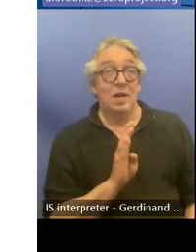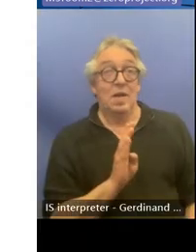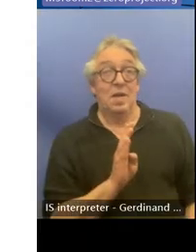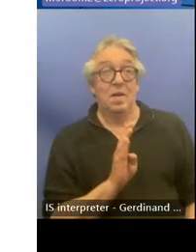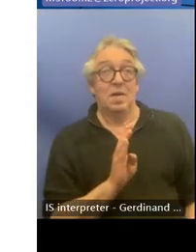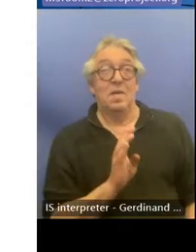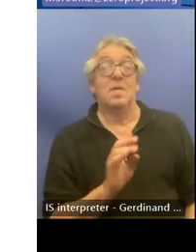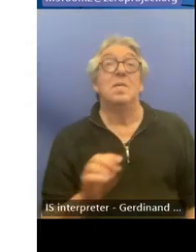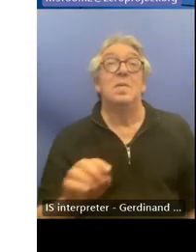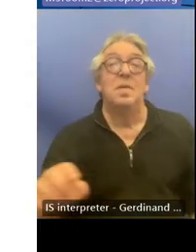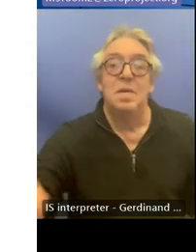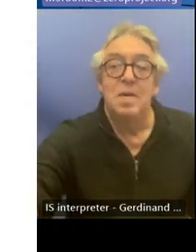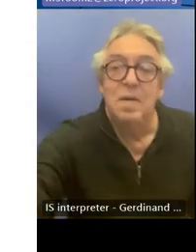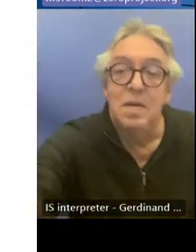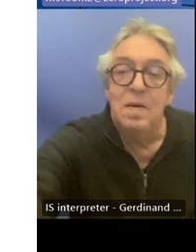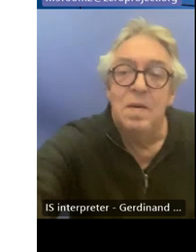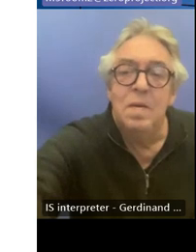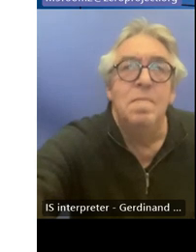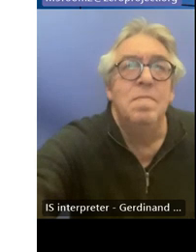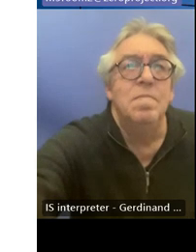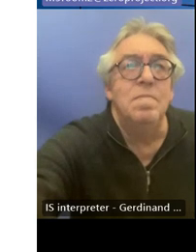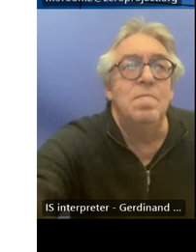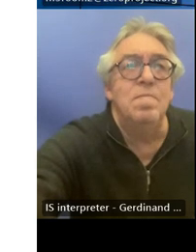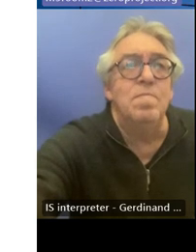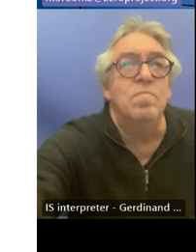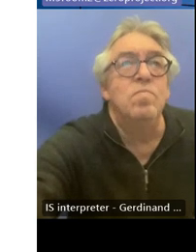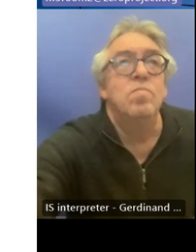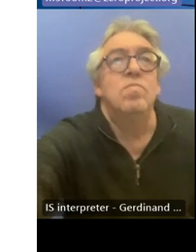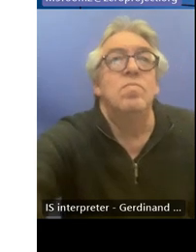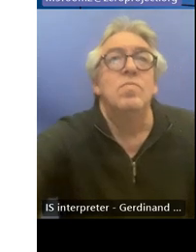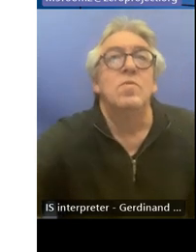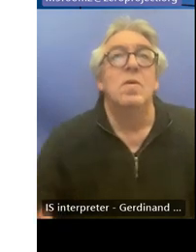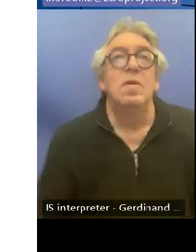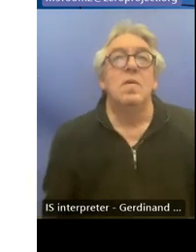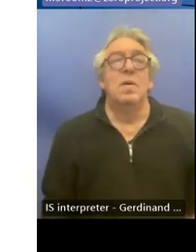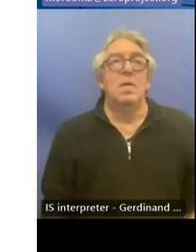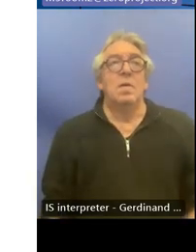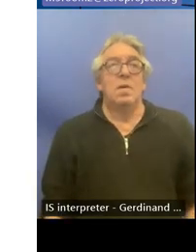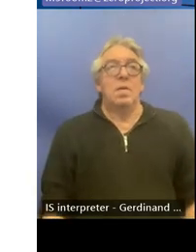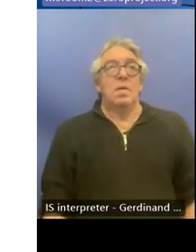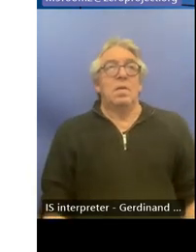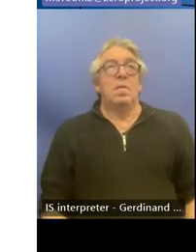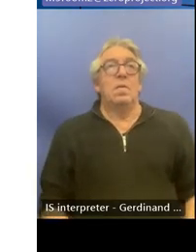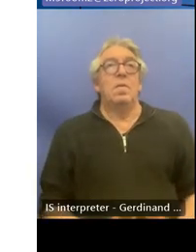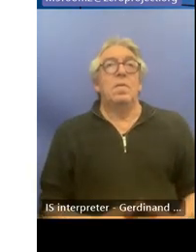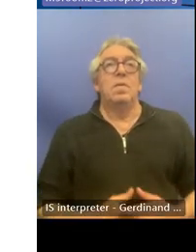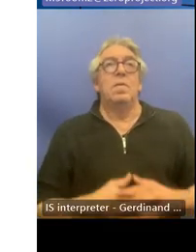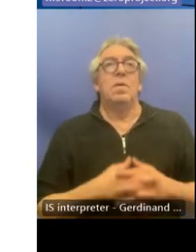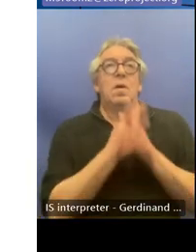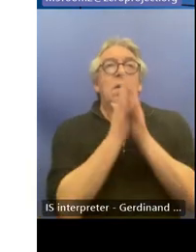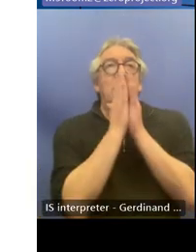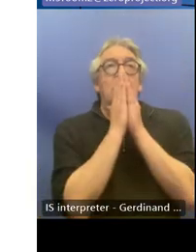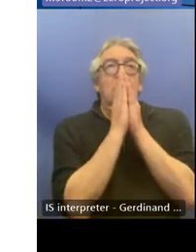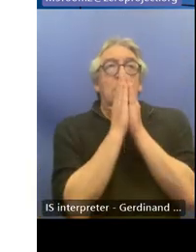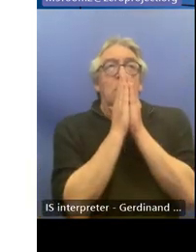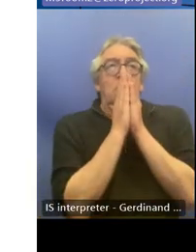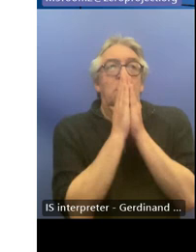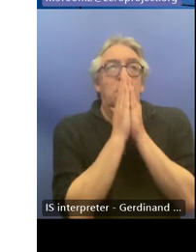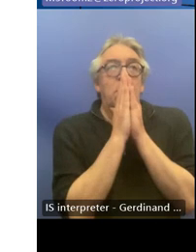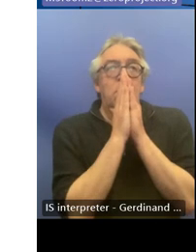to 100%. It's a good note. Today in Brazil, I have almost 1 million people